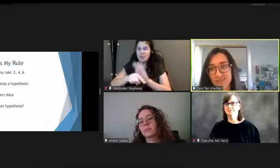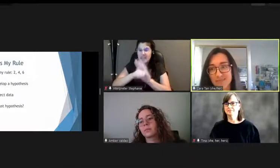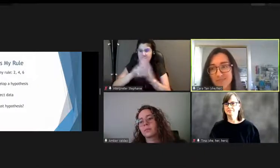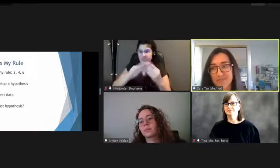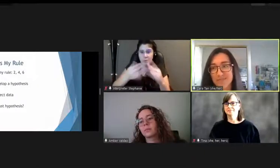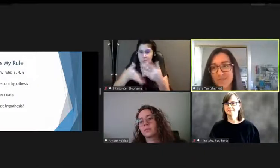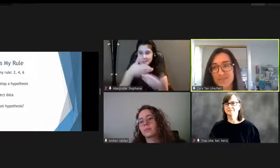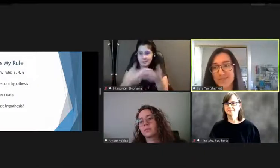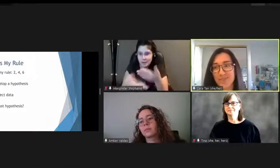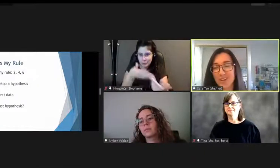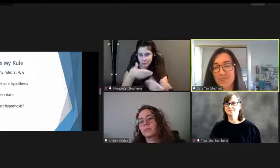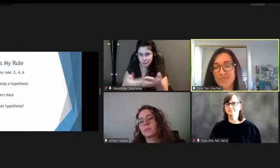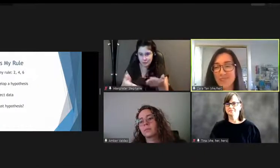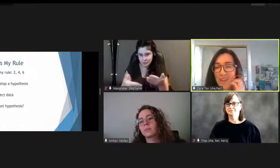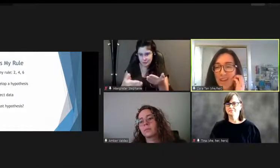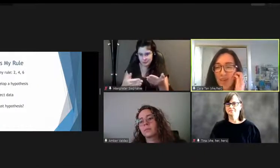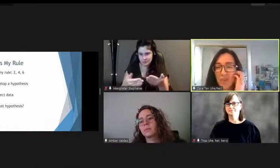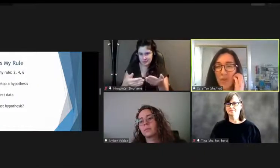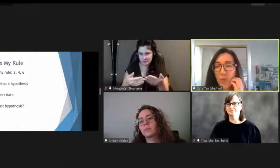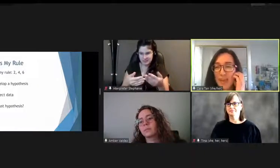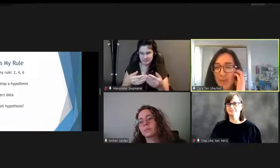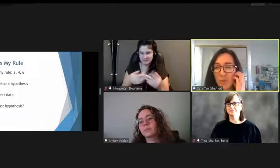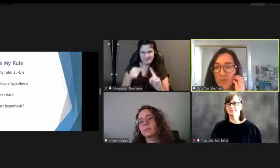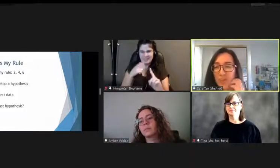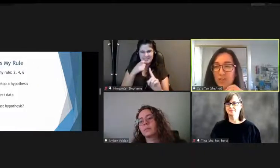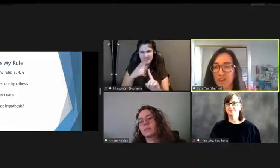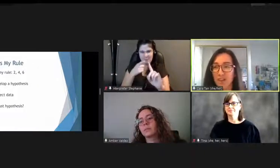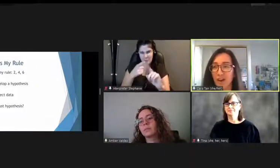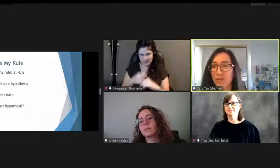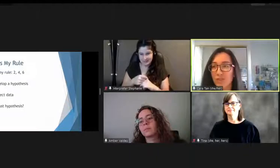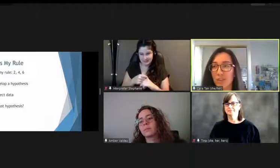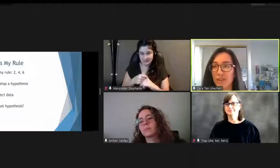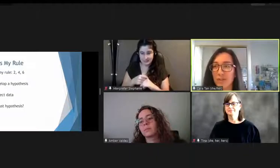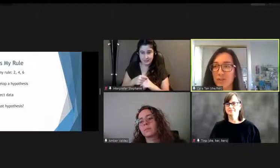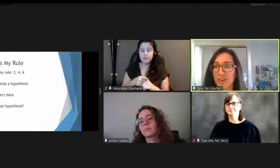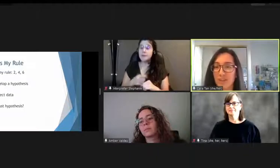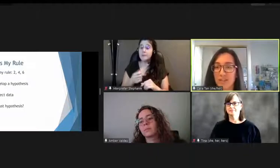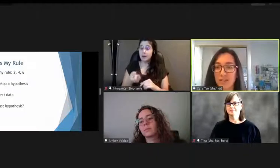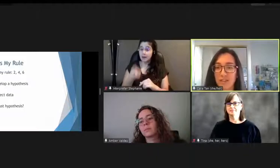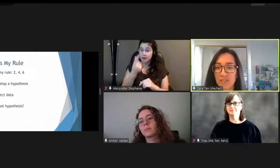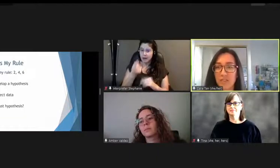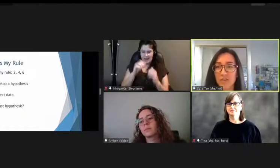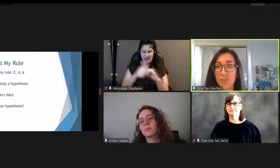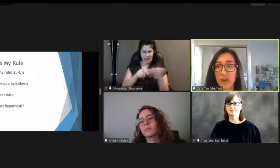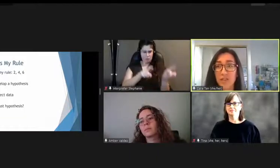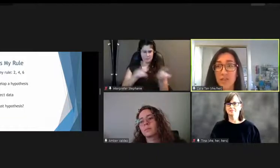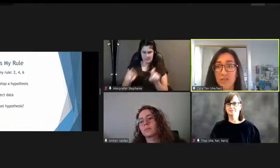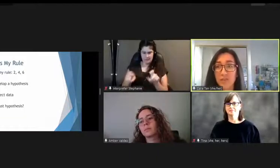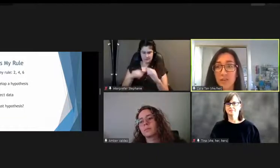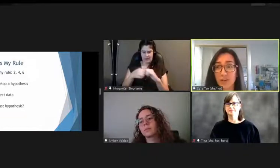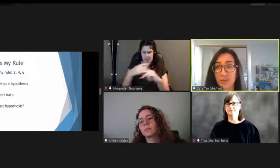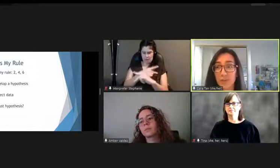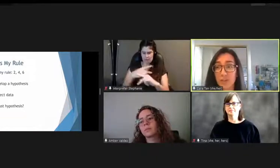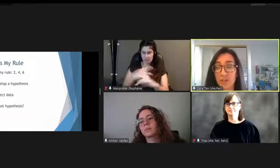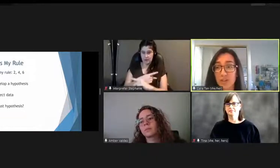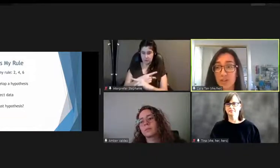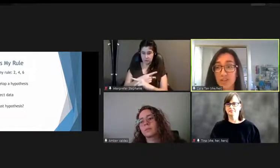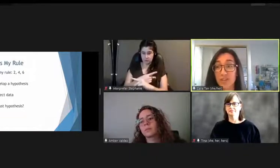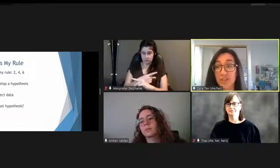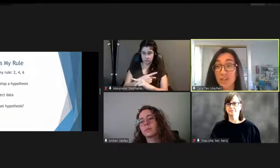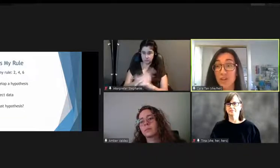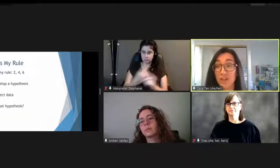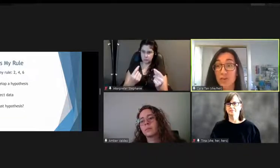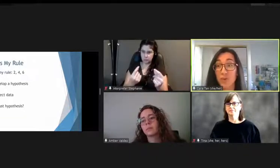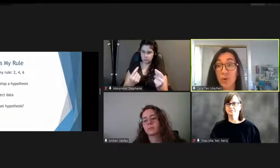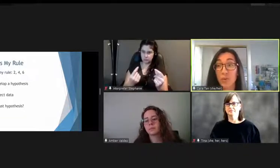matter. Right? But the way that we figured this out, the way that we tested this, is by looking for information